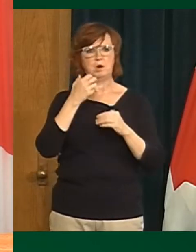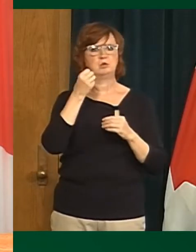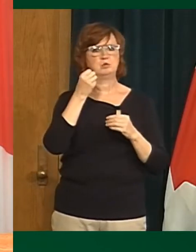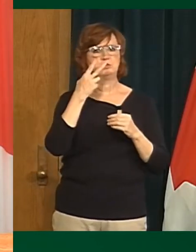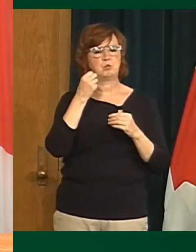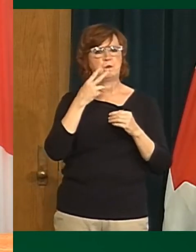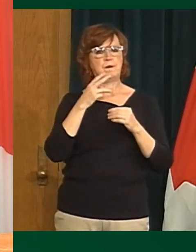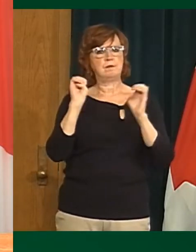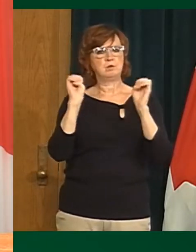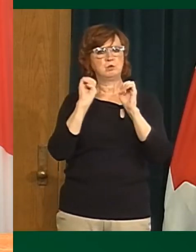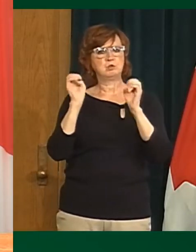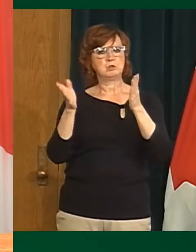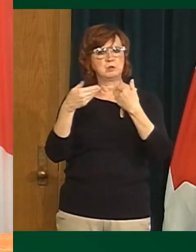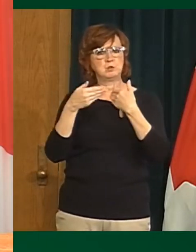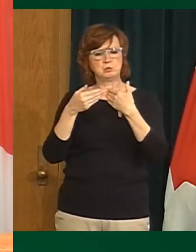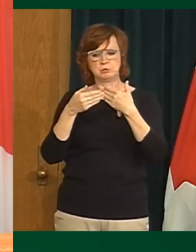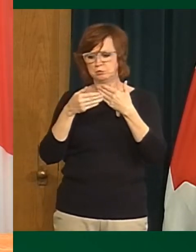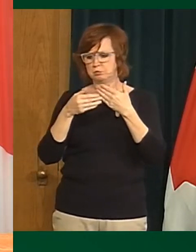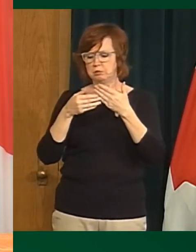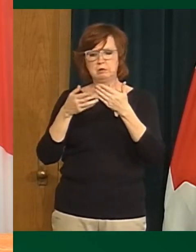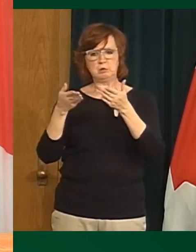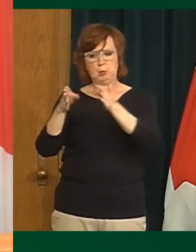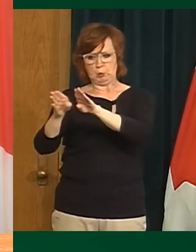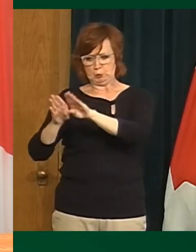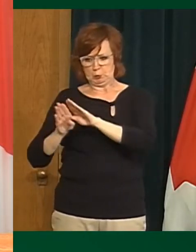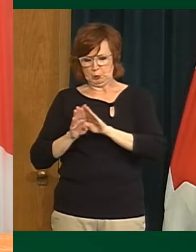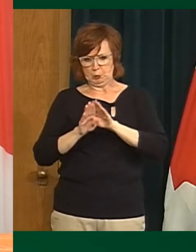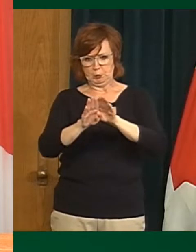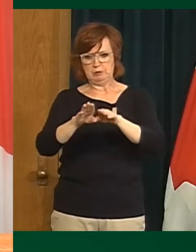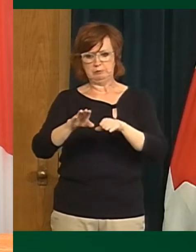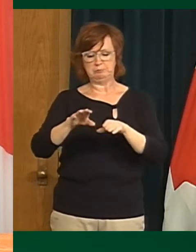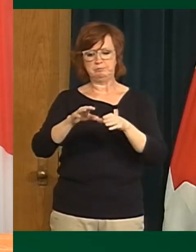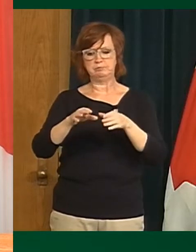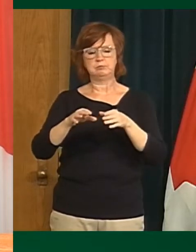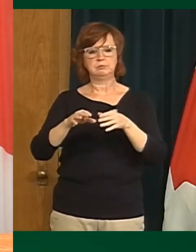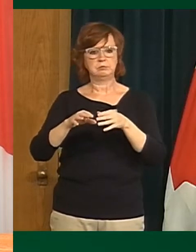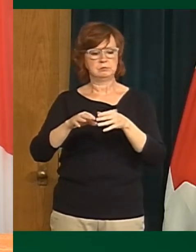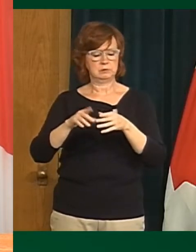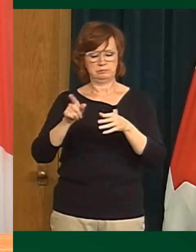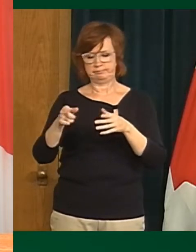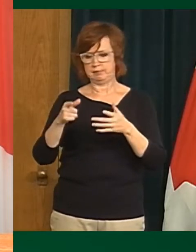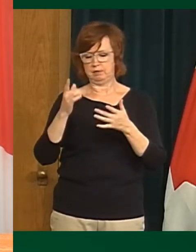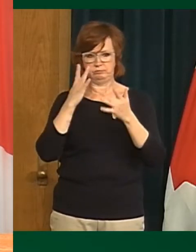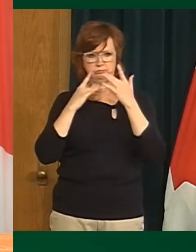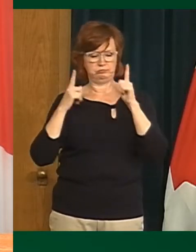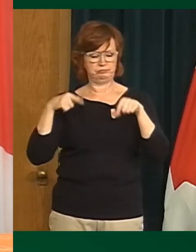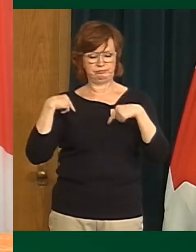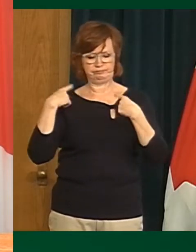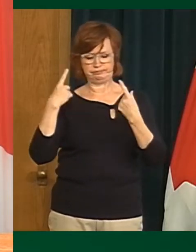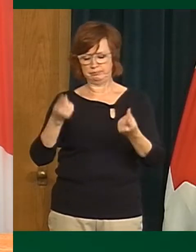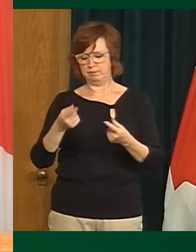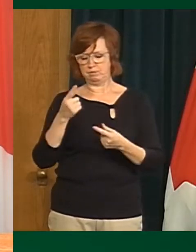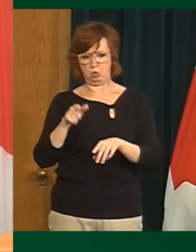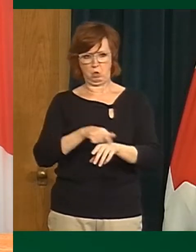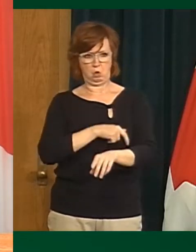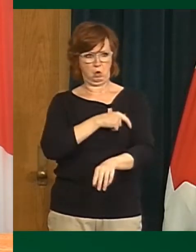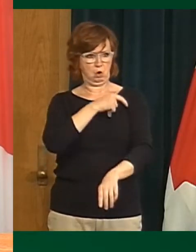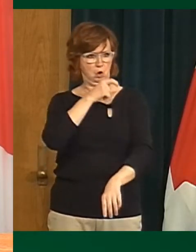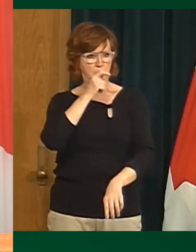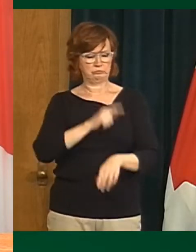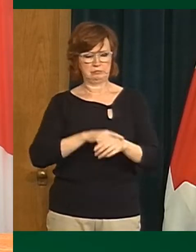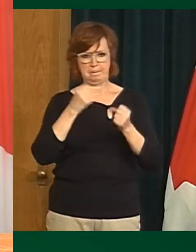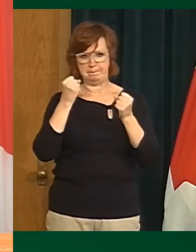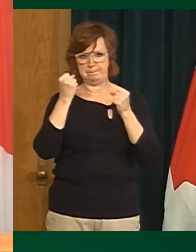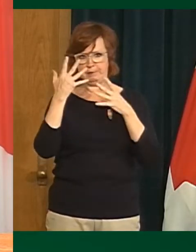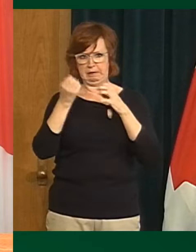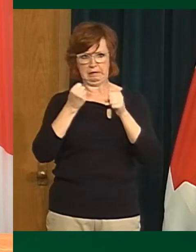experiencing staffing shortages for years. If those hospitals are suddenly needed for COVID-19, is there actually going to be